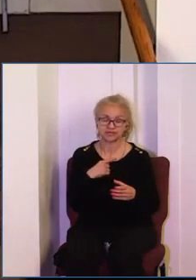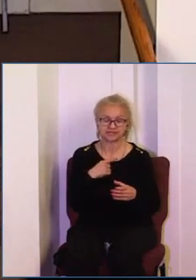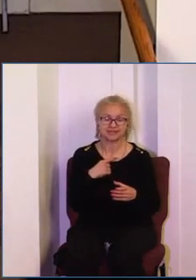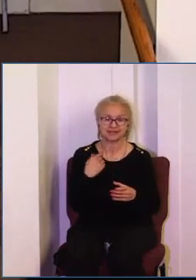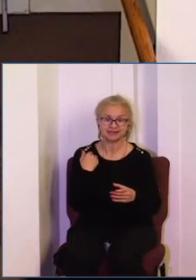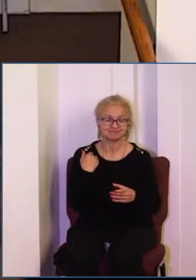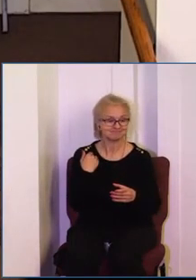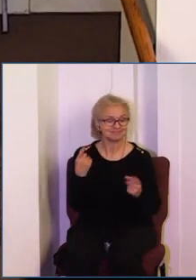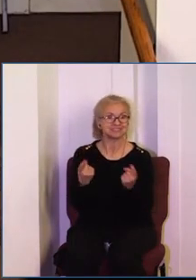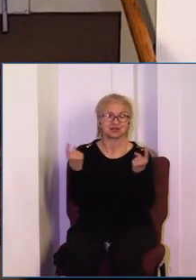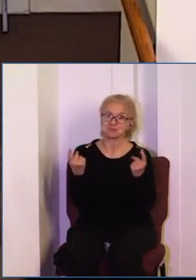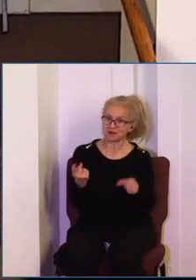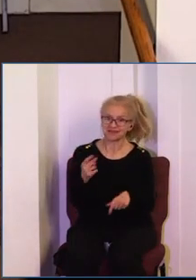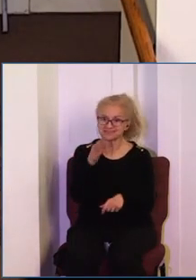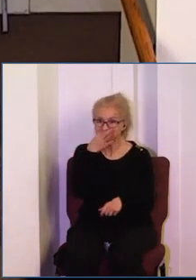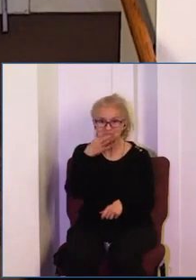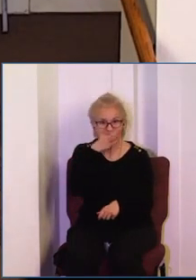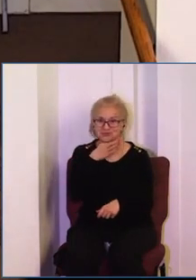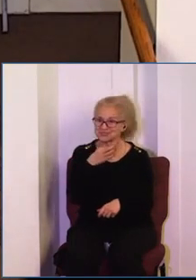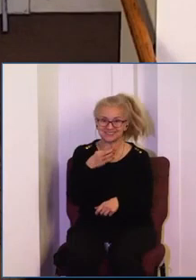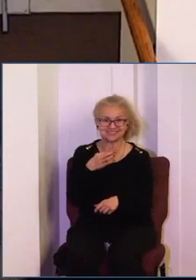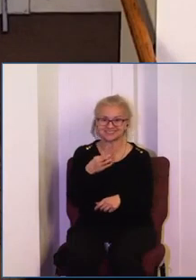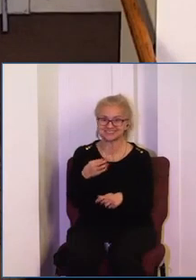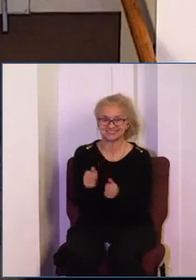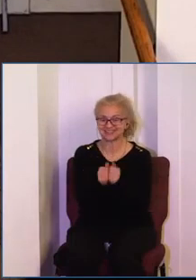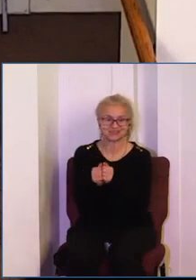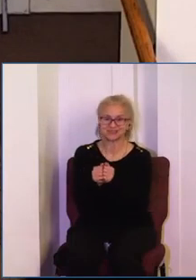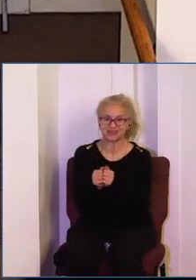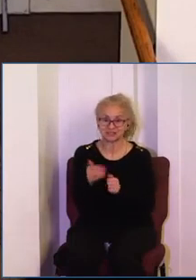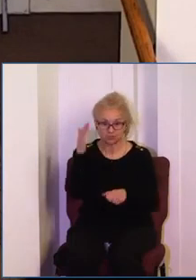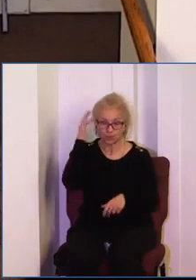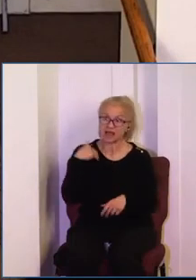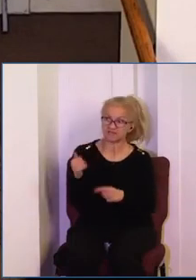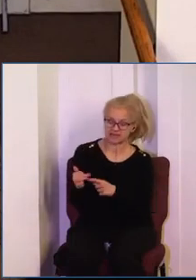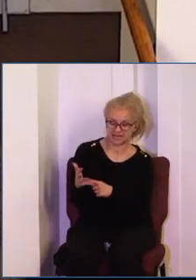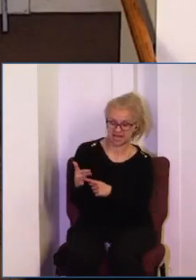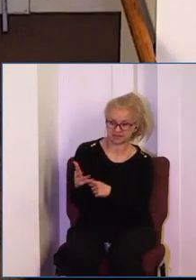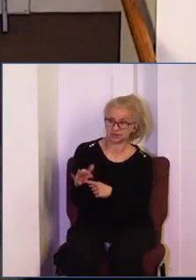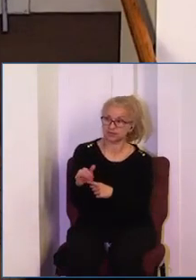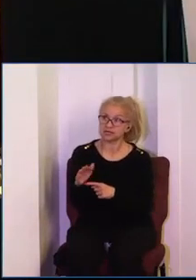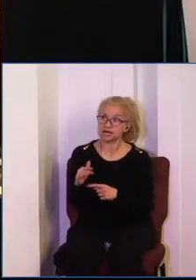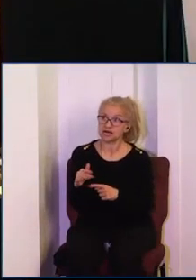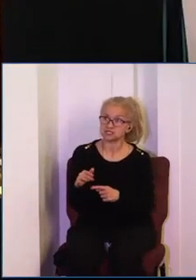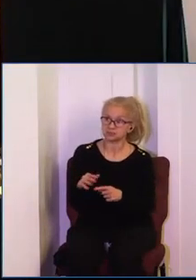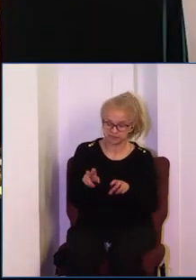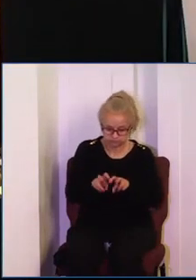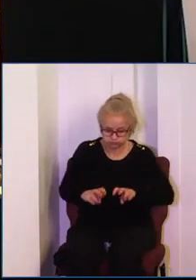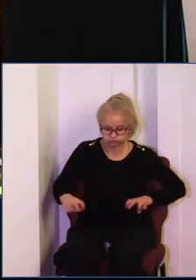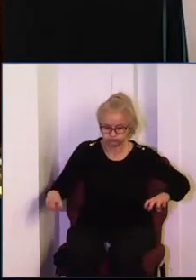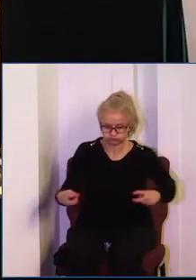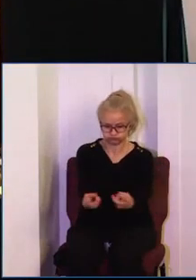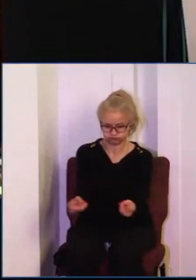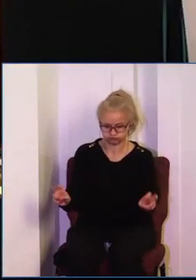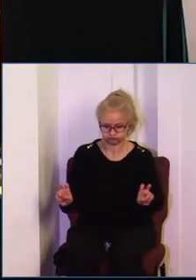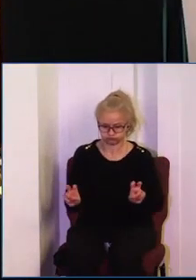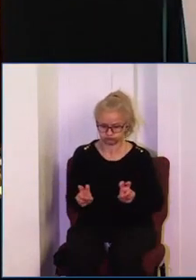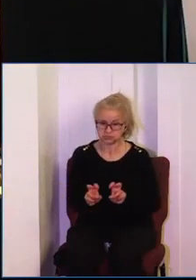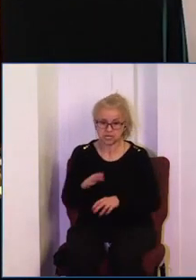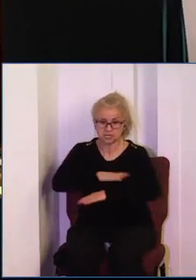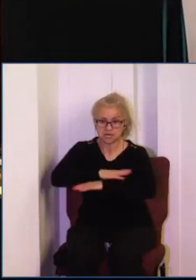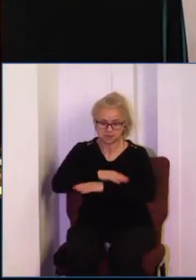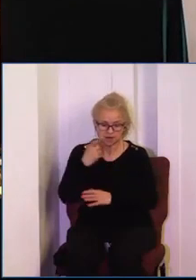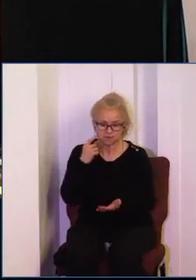together. As you know, we have this candle, and as we center around this table of remembrance, we pause